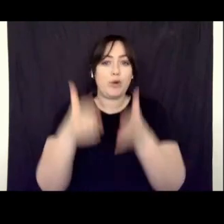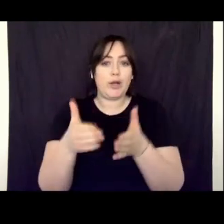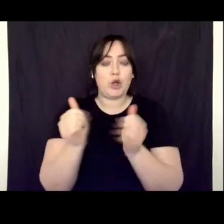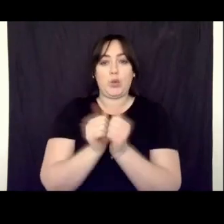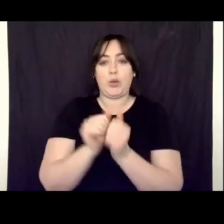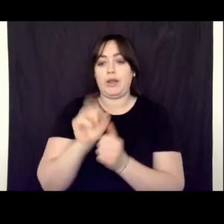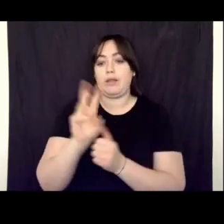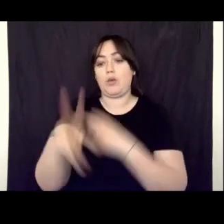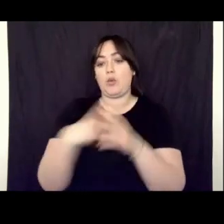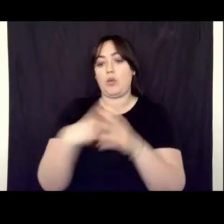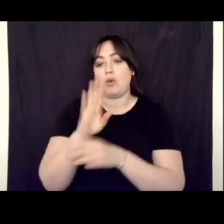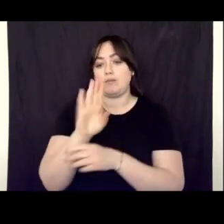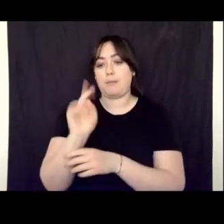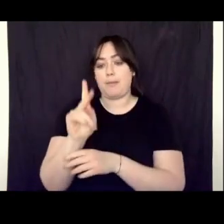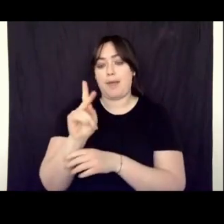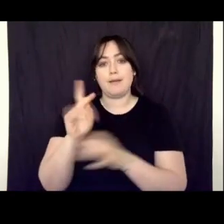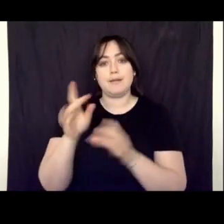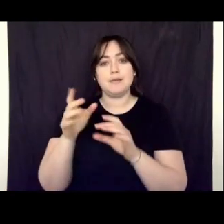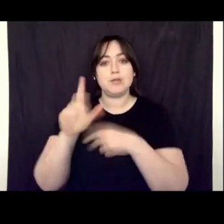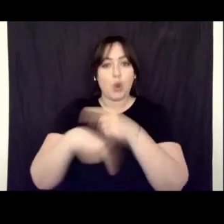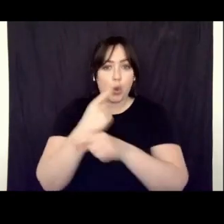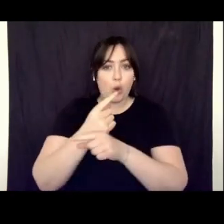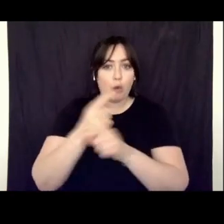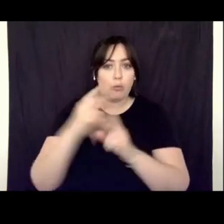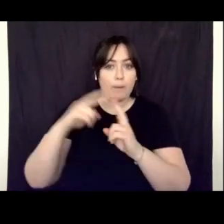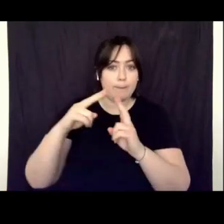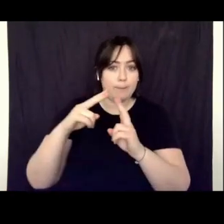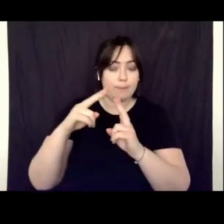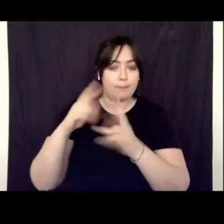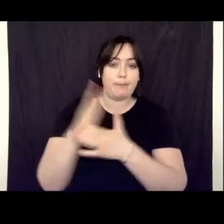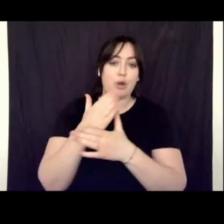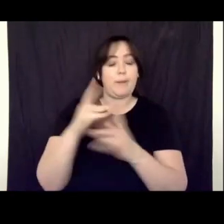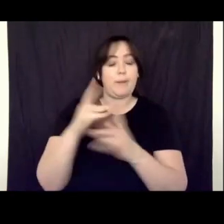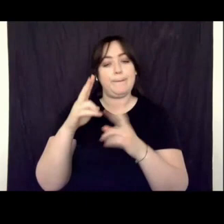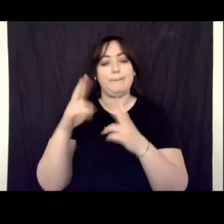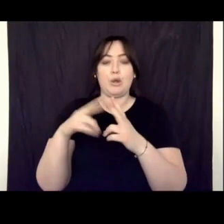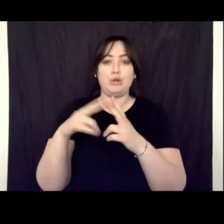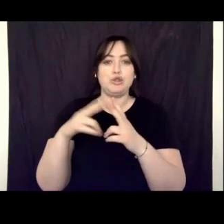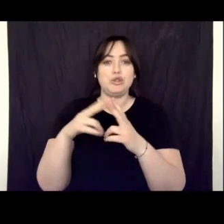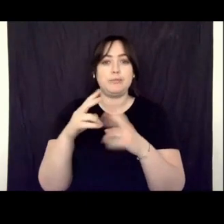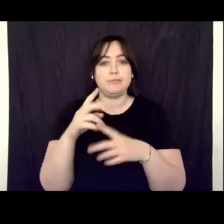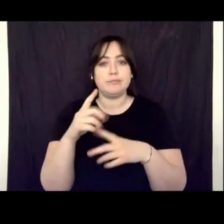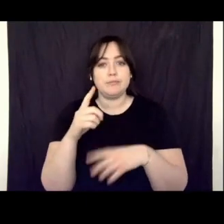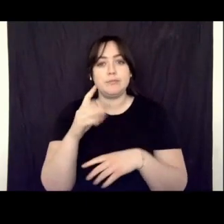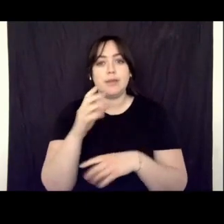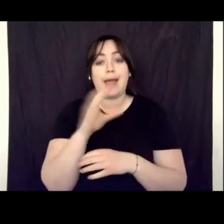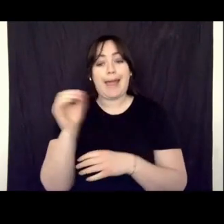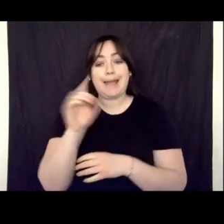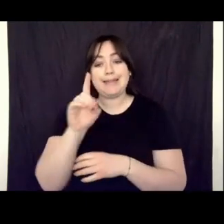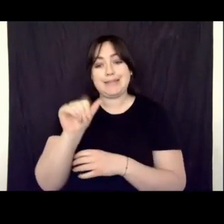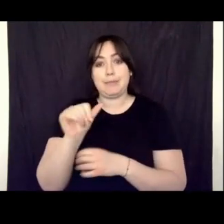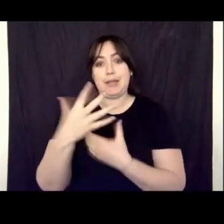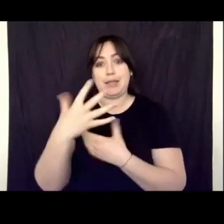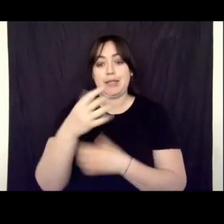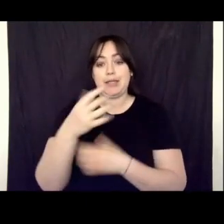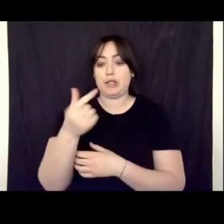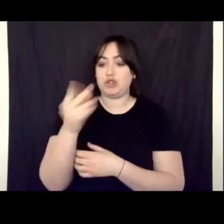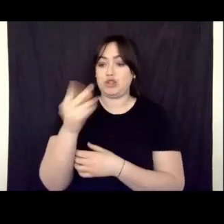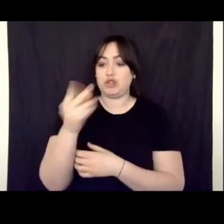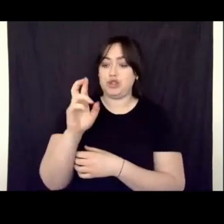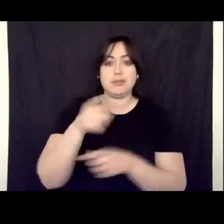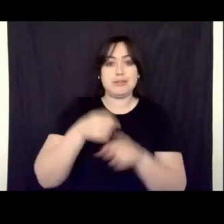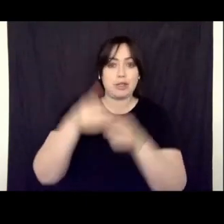Global Partnership on Disability and Development, and as a Disability and Gender Specialist at USAID.